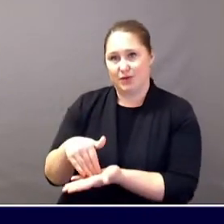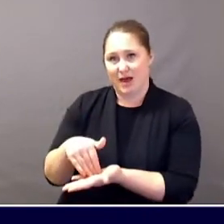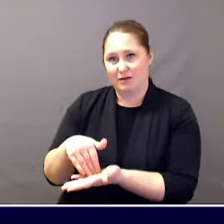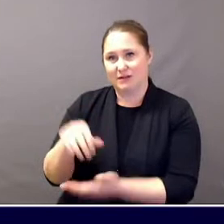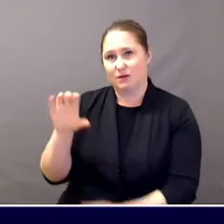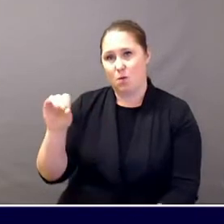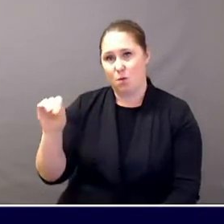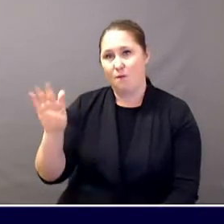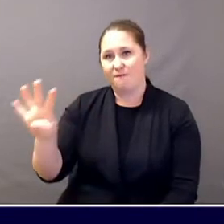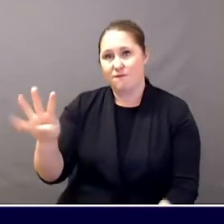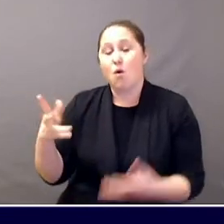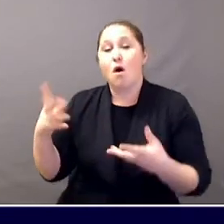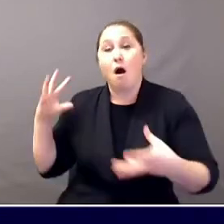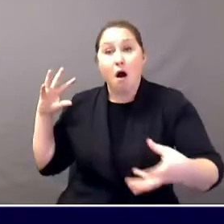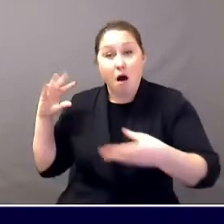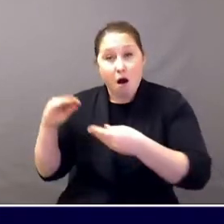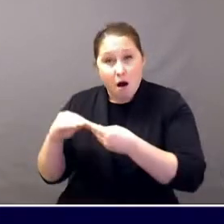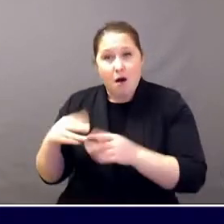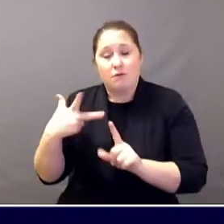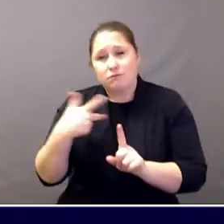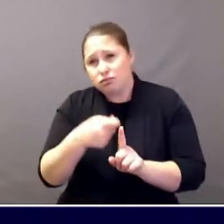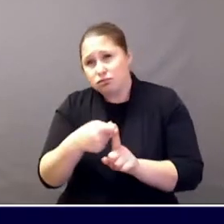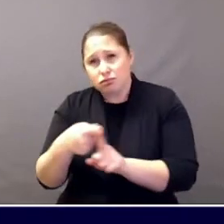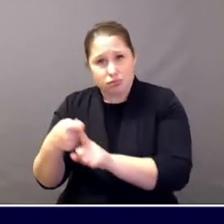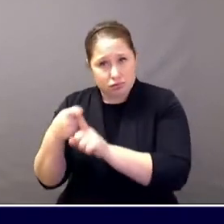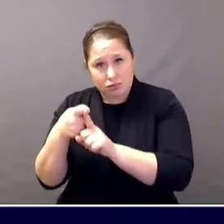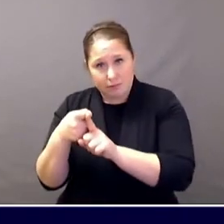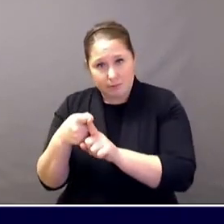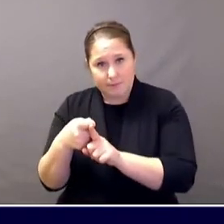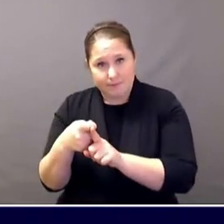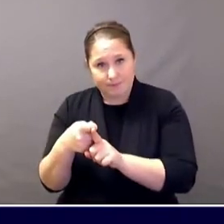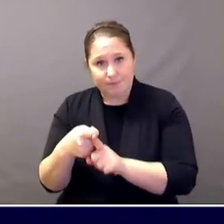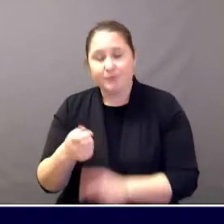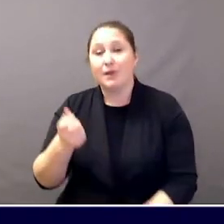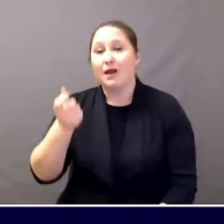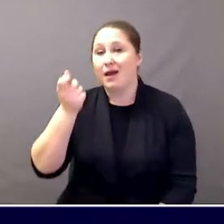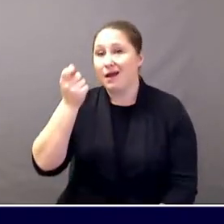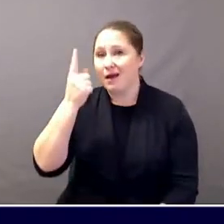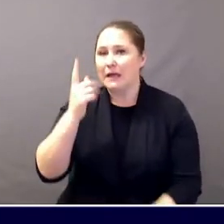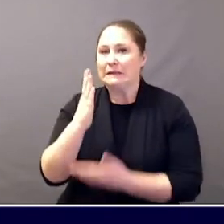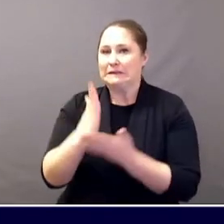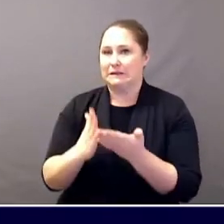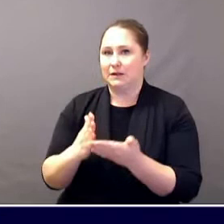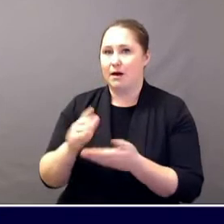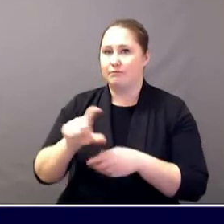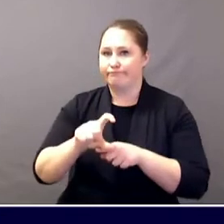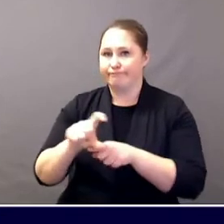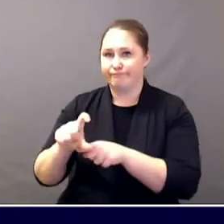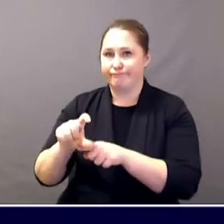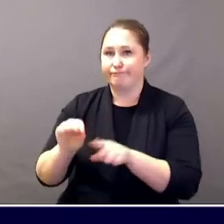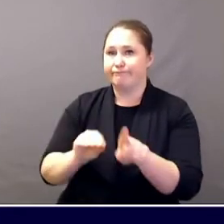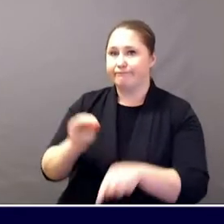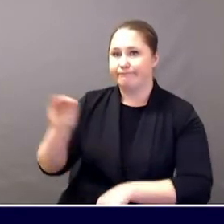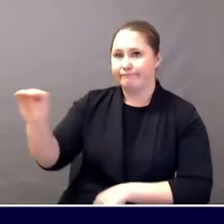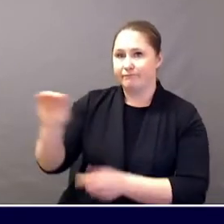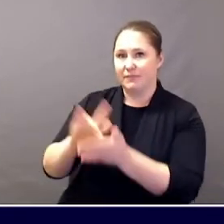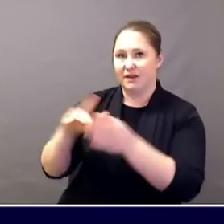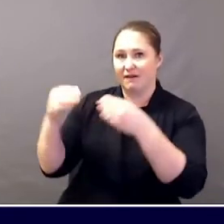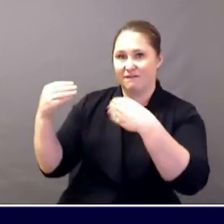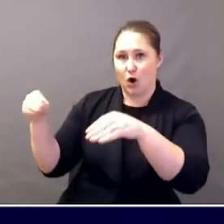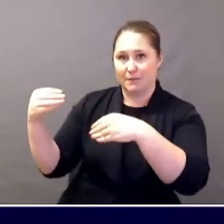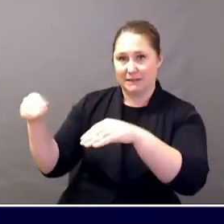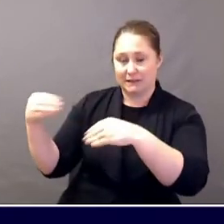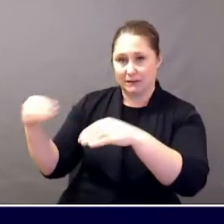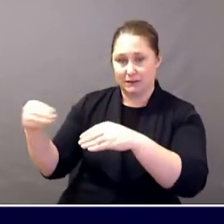total. Excluding the doses provided to the retail pharmacy long-term care program administered by the